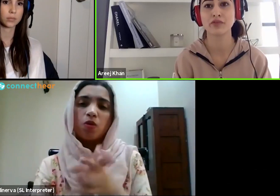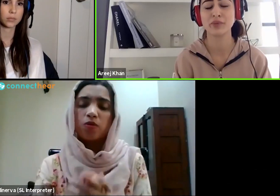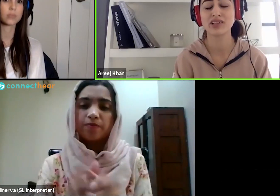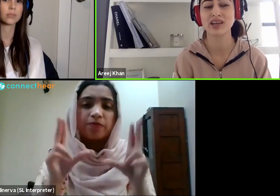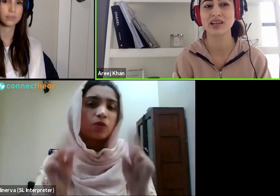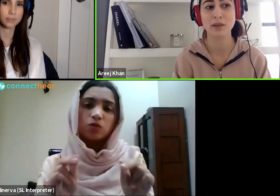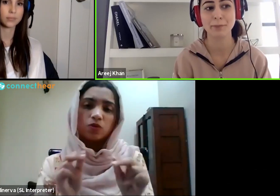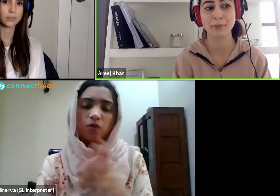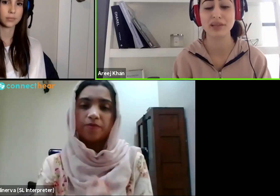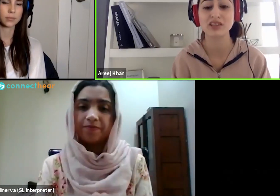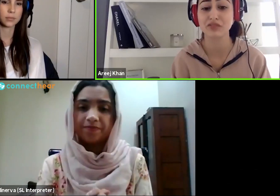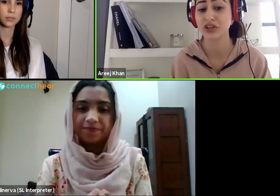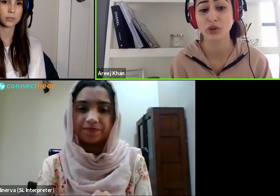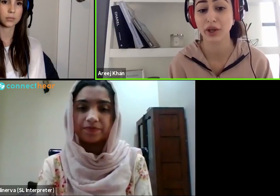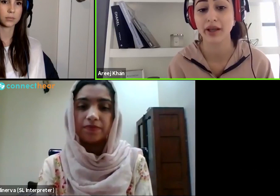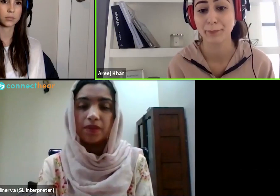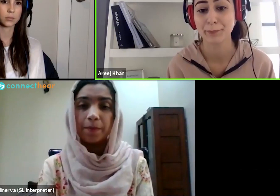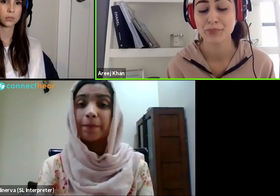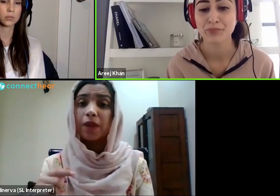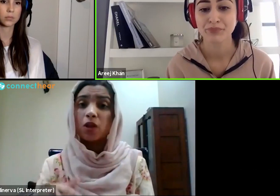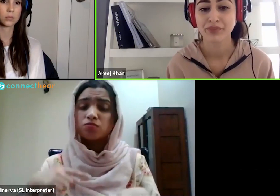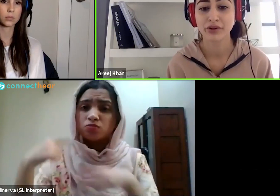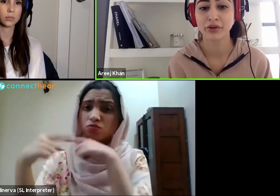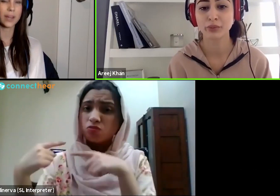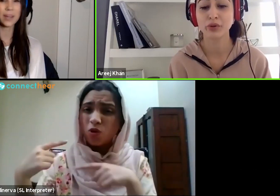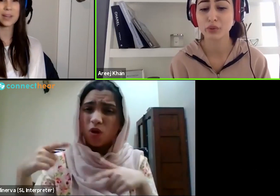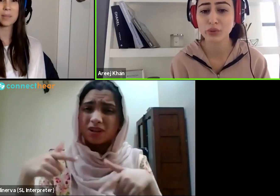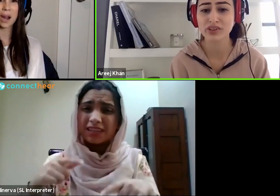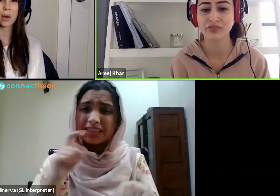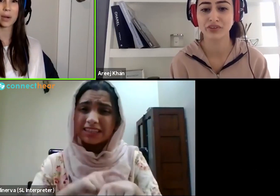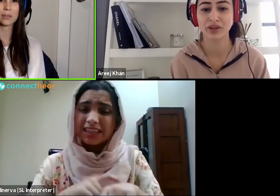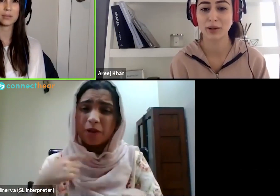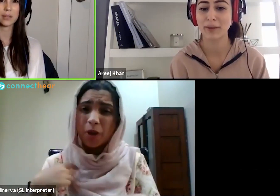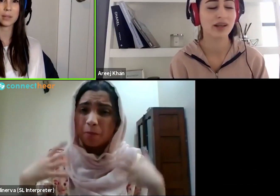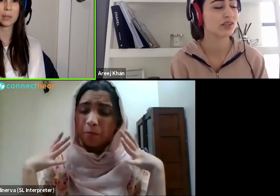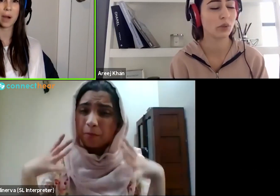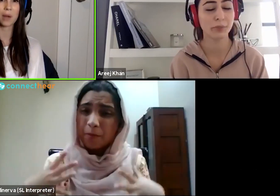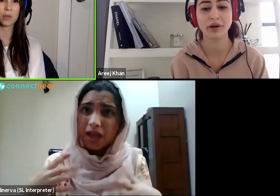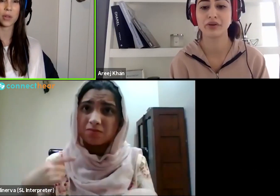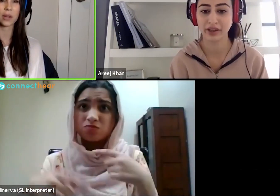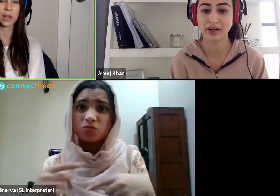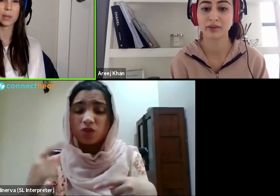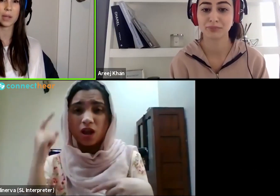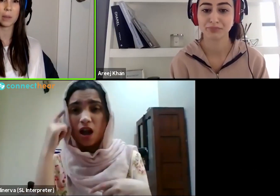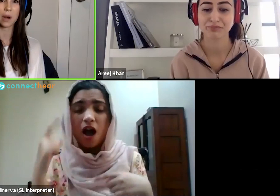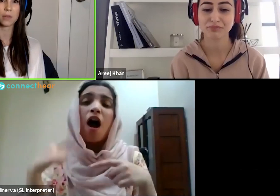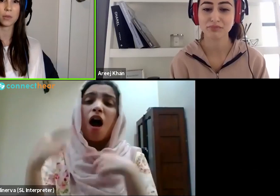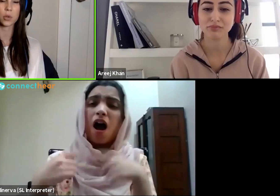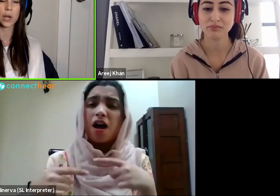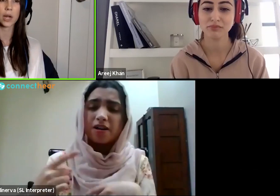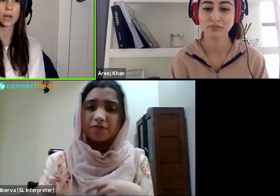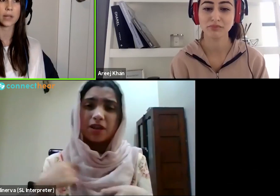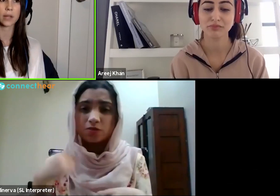time for me to accept that being different is okay. You know, and it could be empowering. Different. It could be It's a so powerful thing. empowering, It could be an